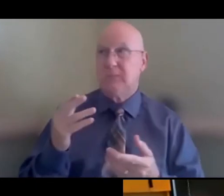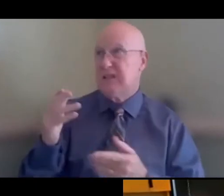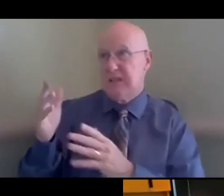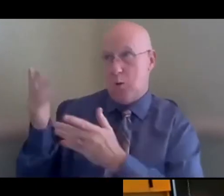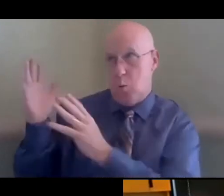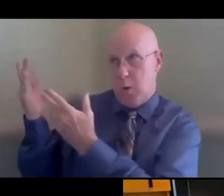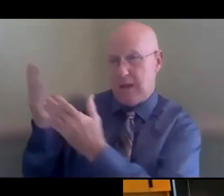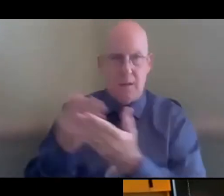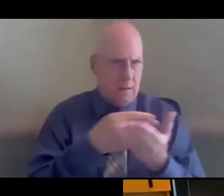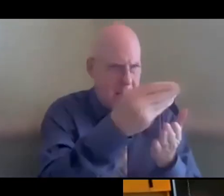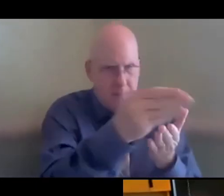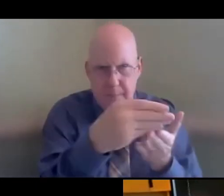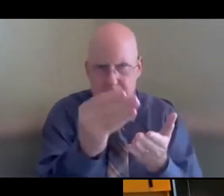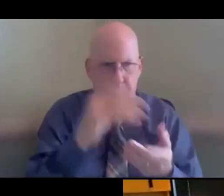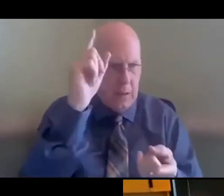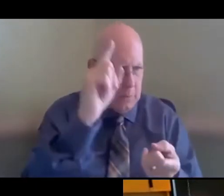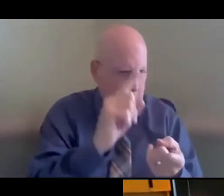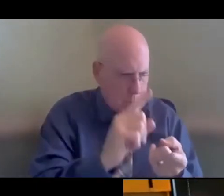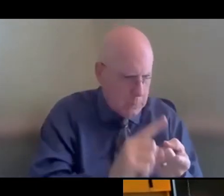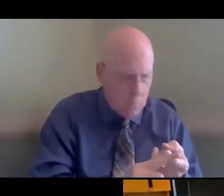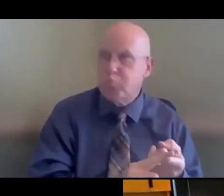that you may be covering right now? So